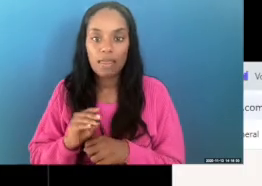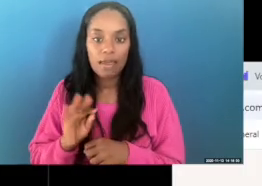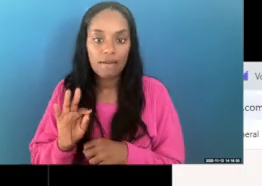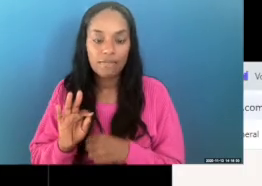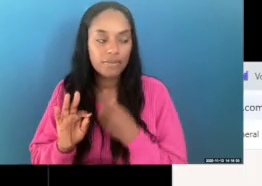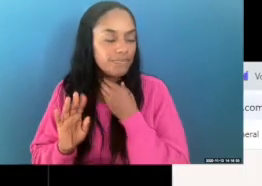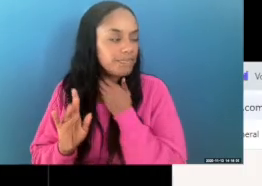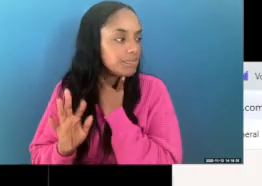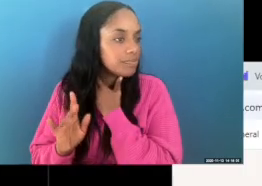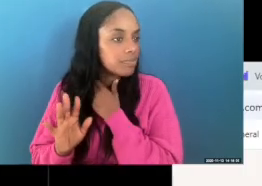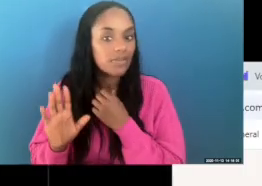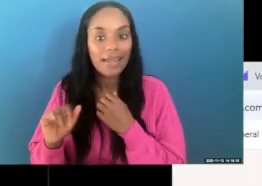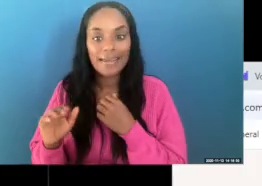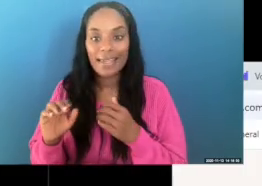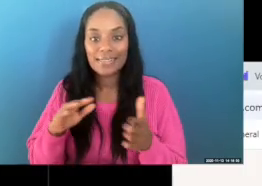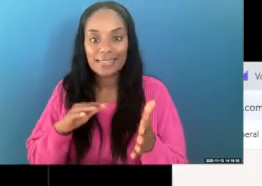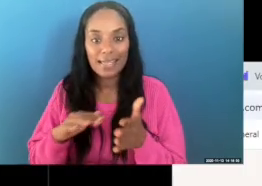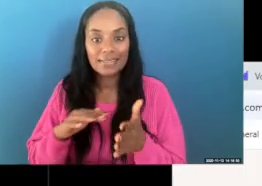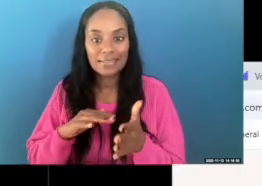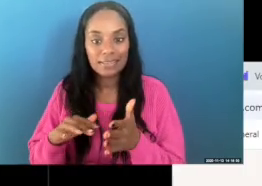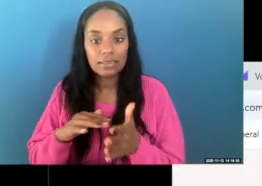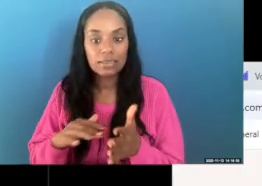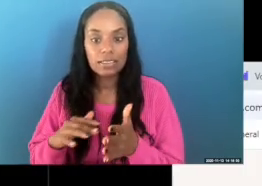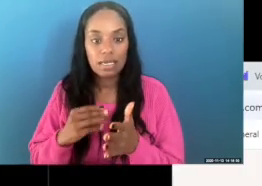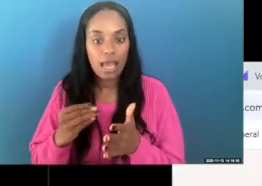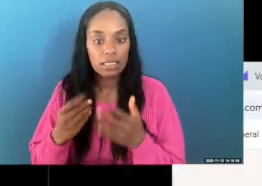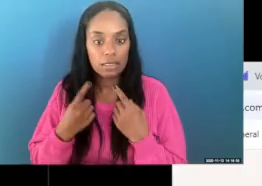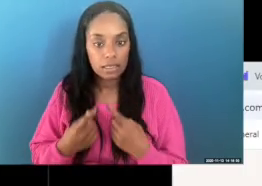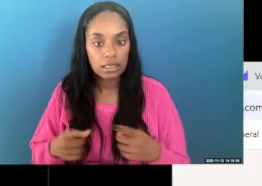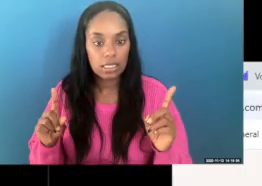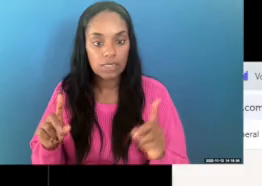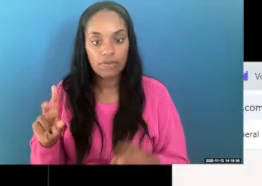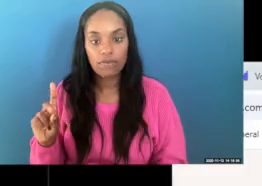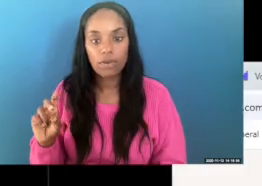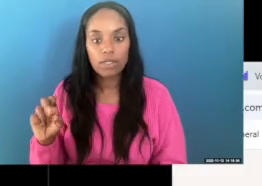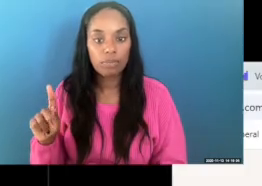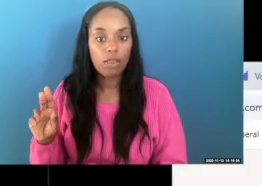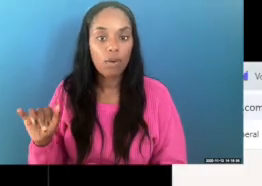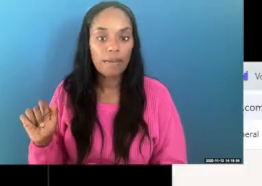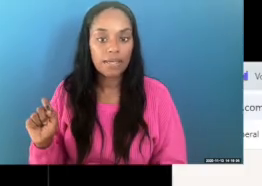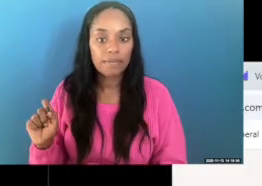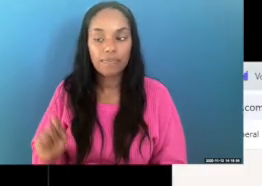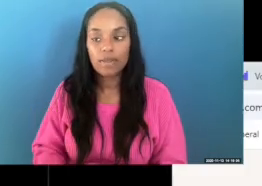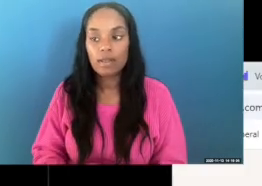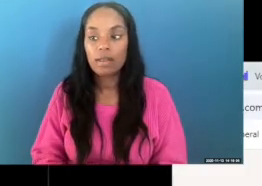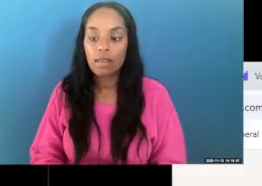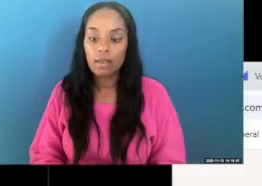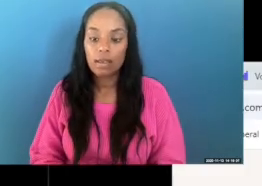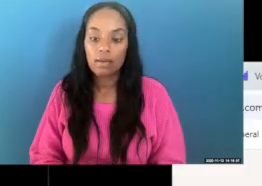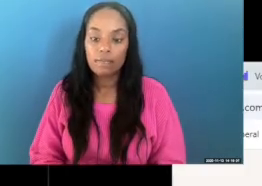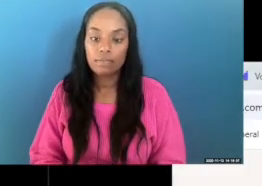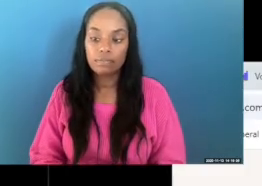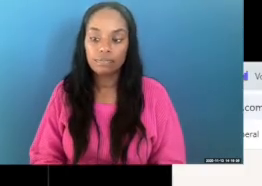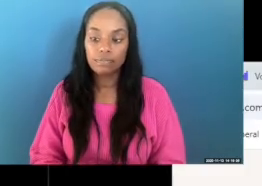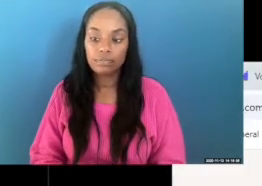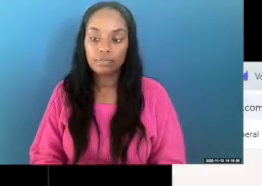beneficial technologies that cost more and how you commercialize them. We've seen this with solar. There's